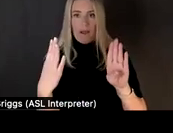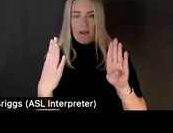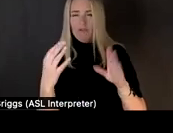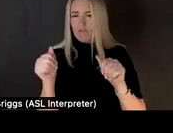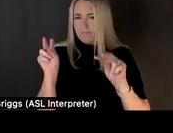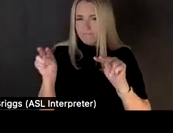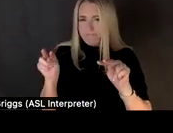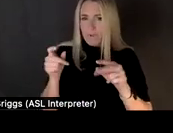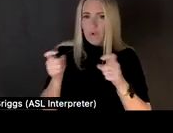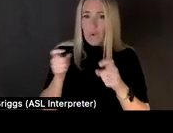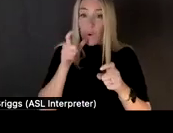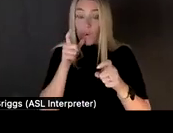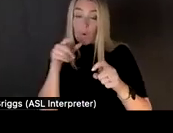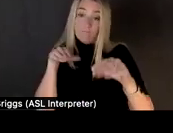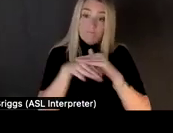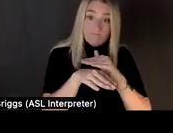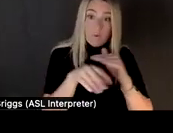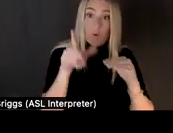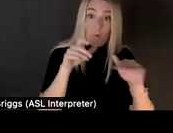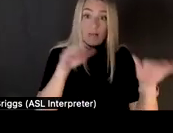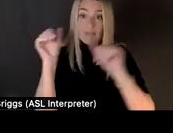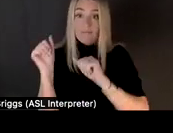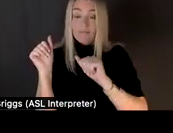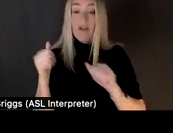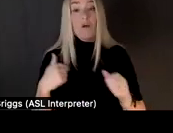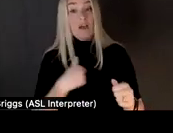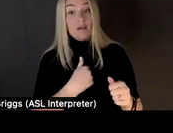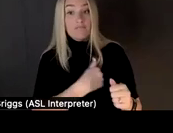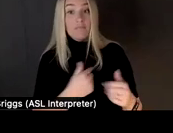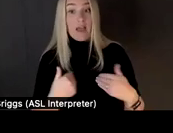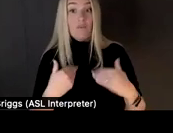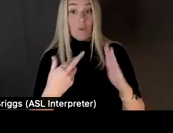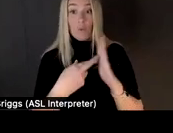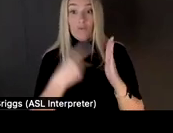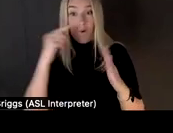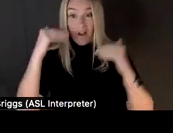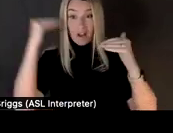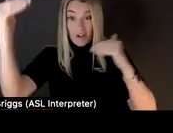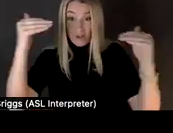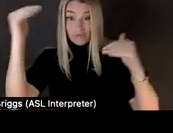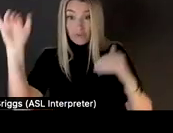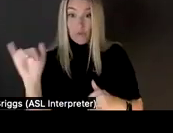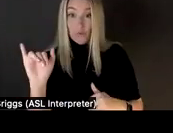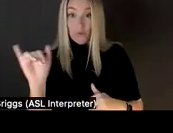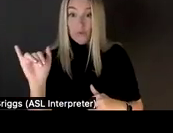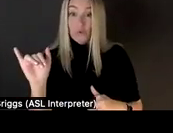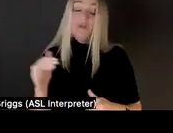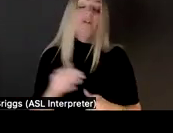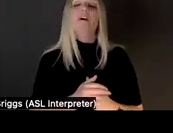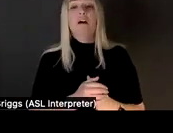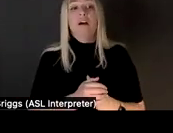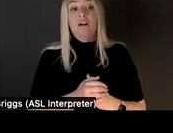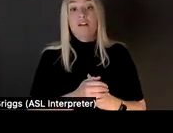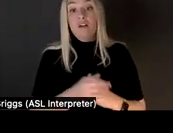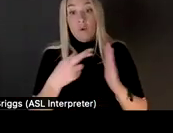and who leaves our campus. We have rules on campus. We have rules for adults as well. Do those always get